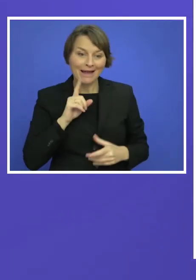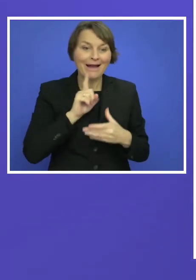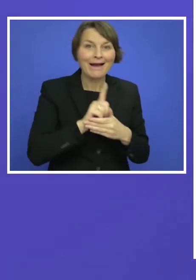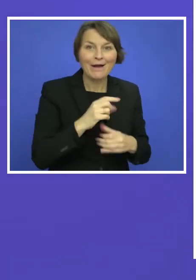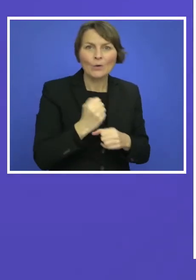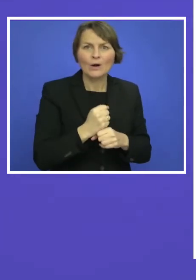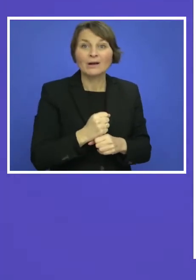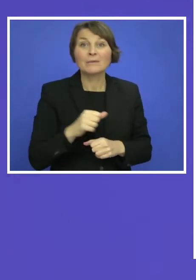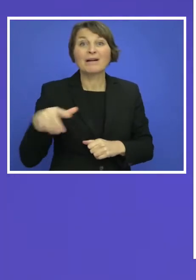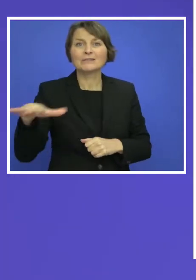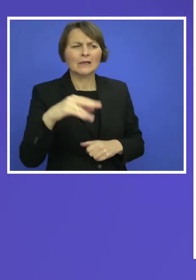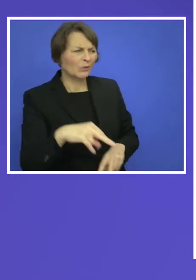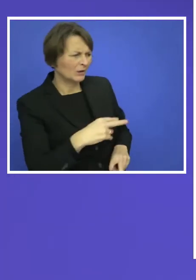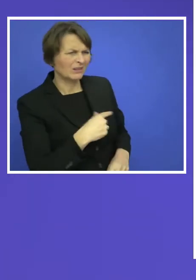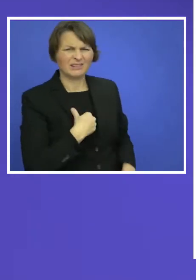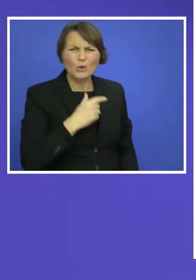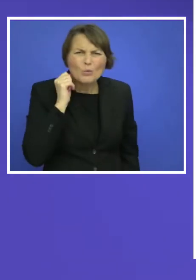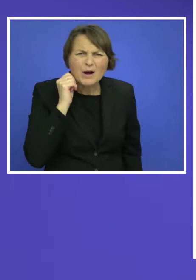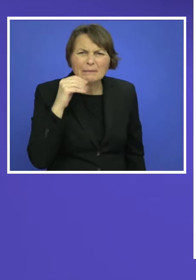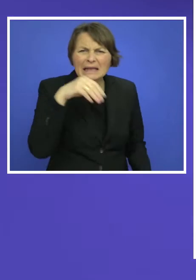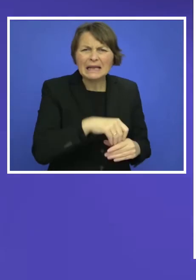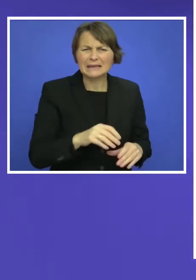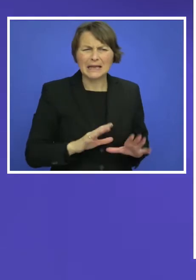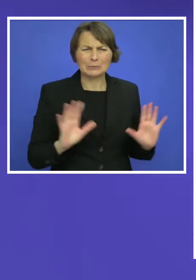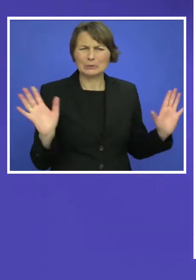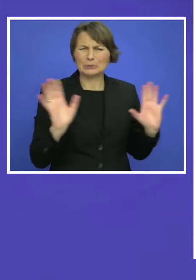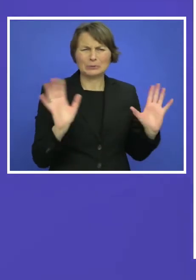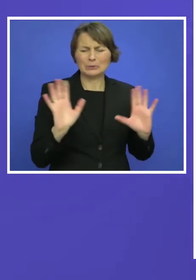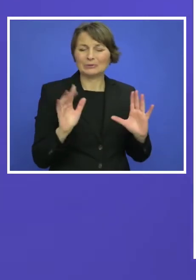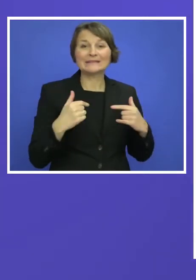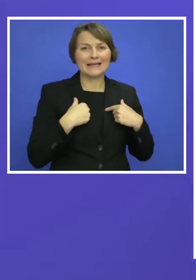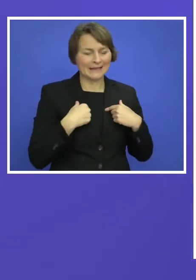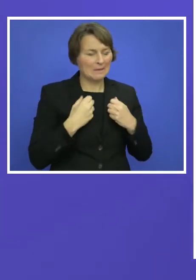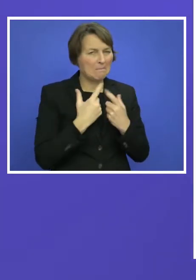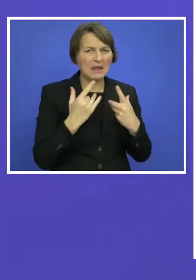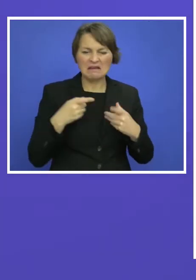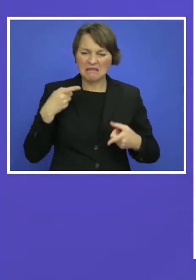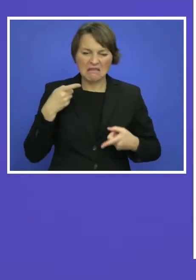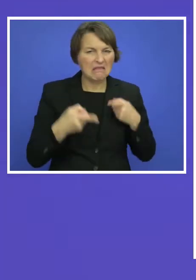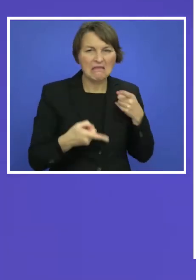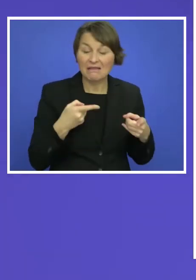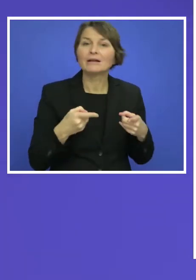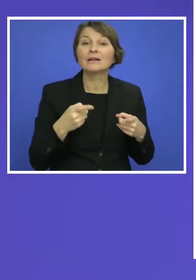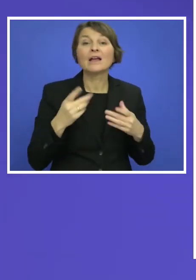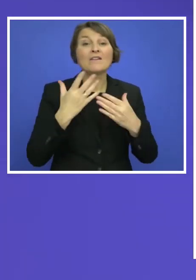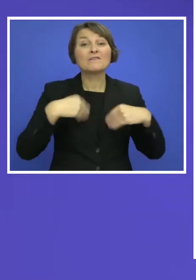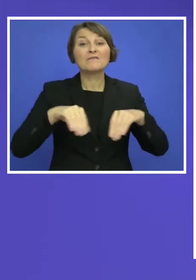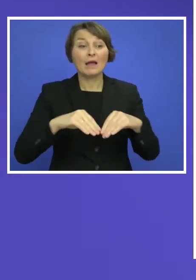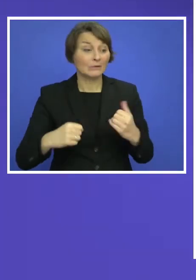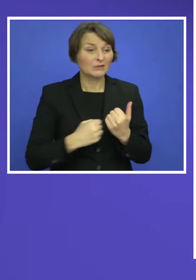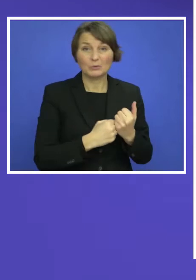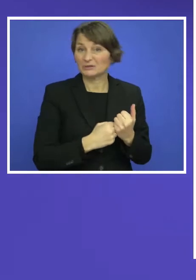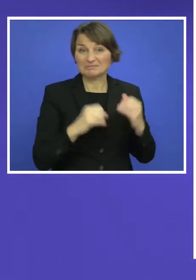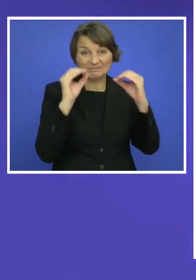their path. They encounter a lack of support from their families and